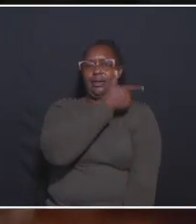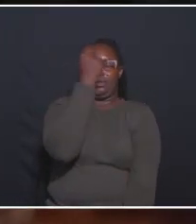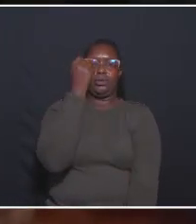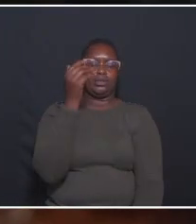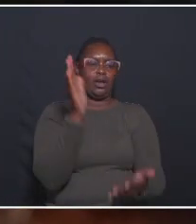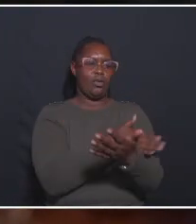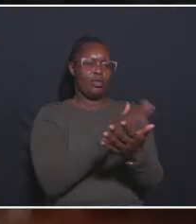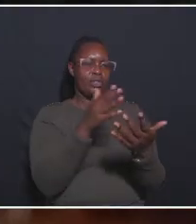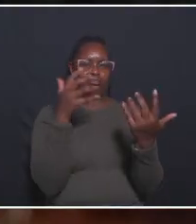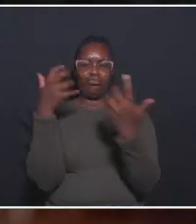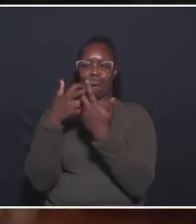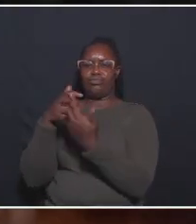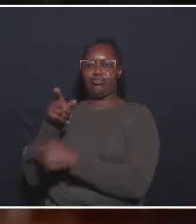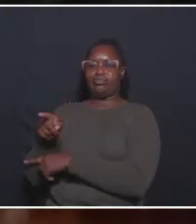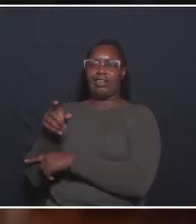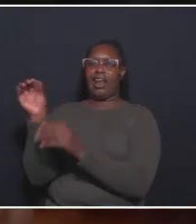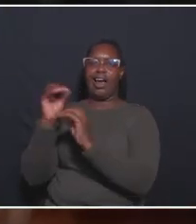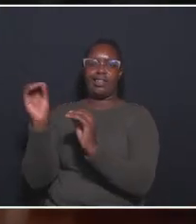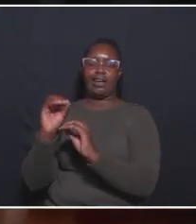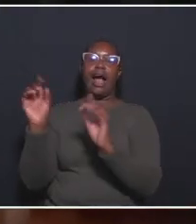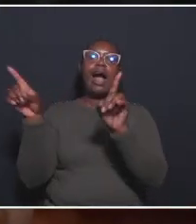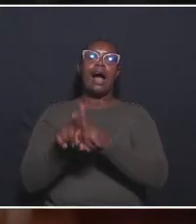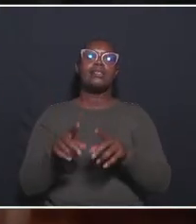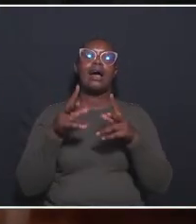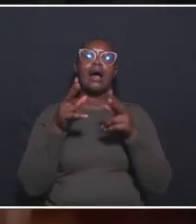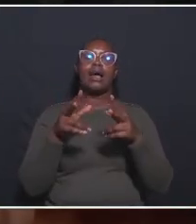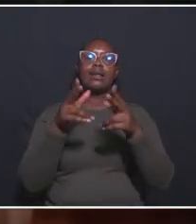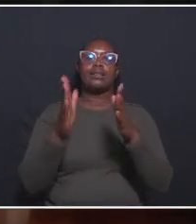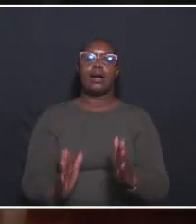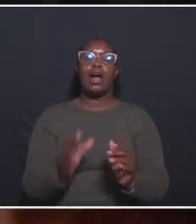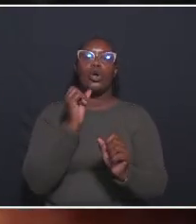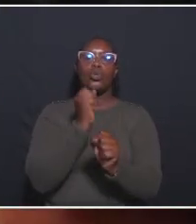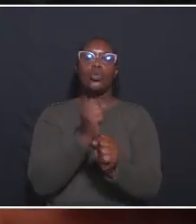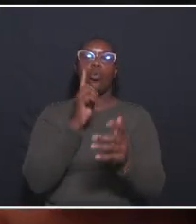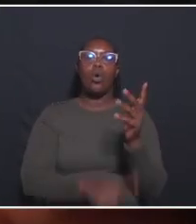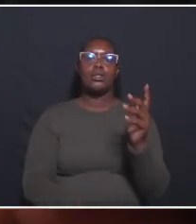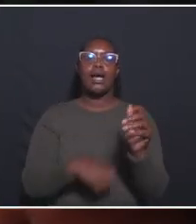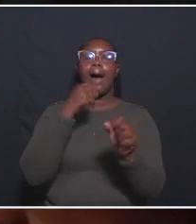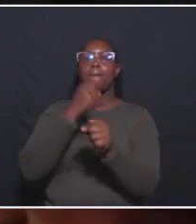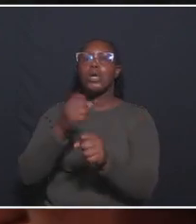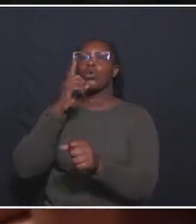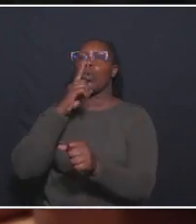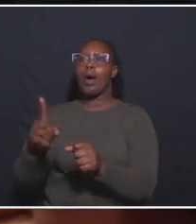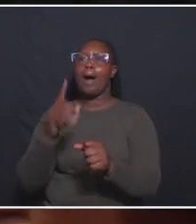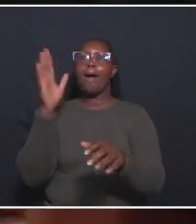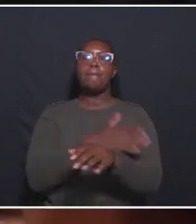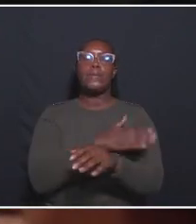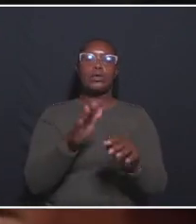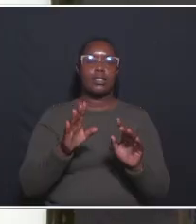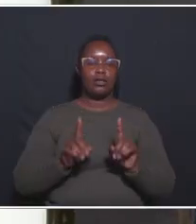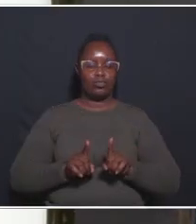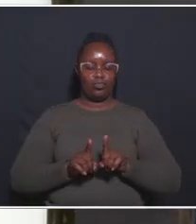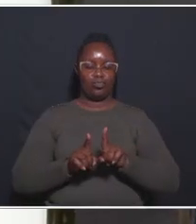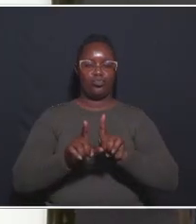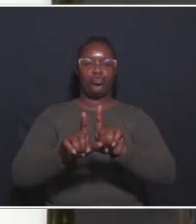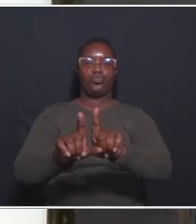me. So how are you as an editor working on making sure that the music goes hand in hand with